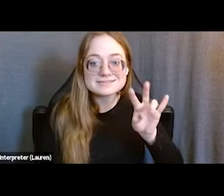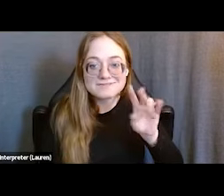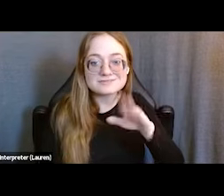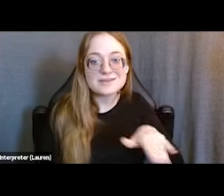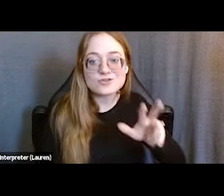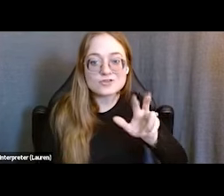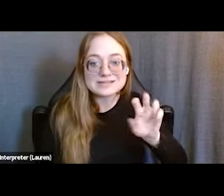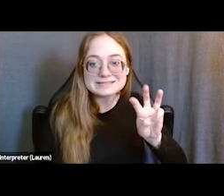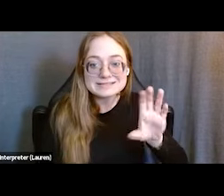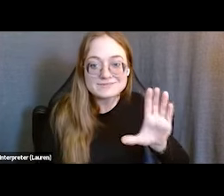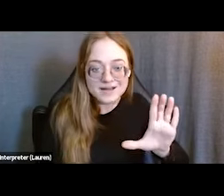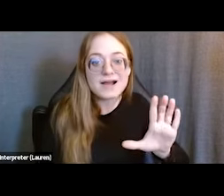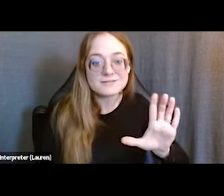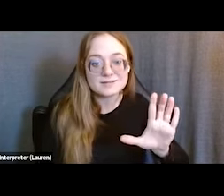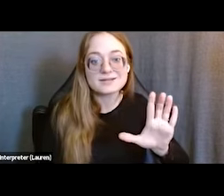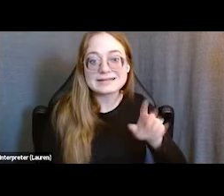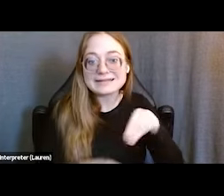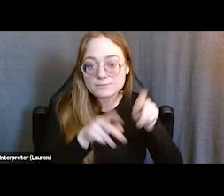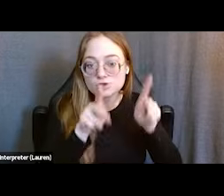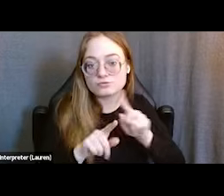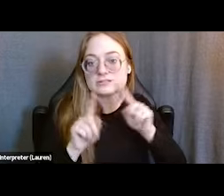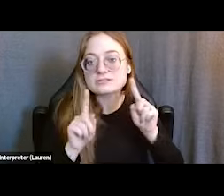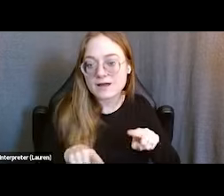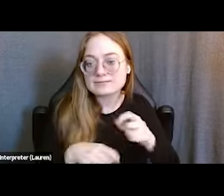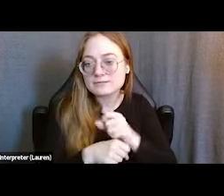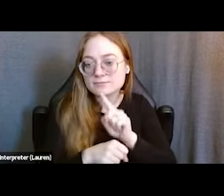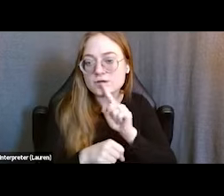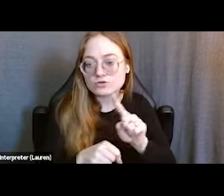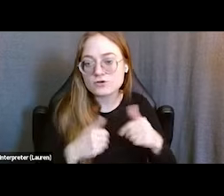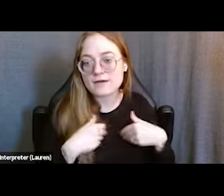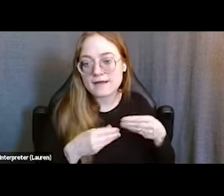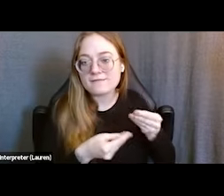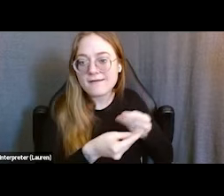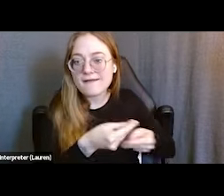provides warrant handoffs to ensure continuity for folks.